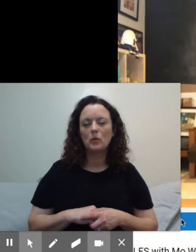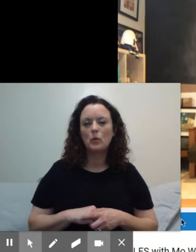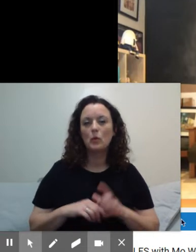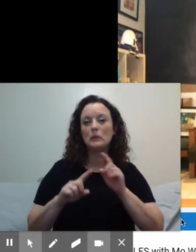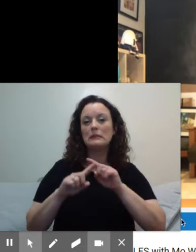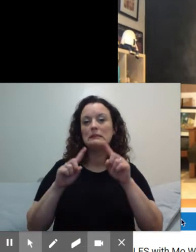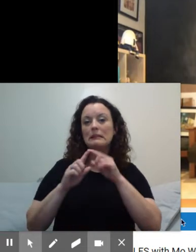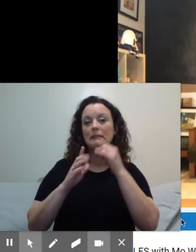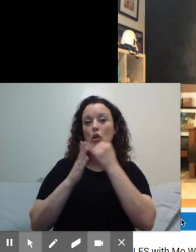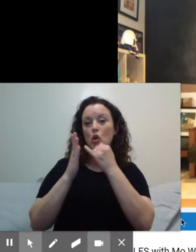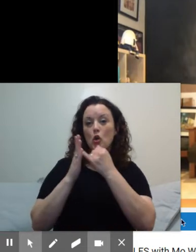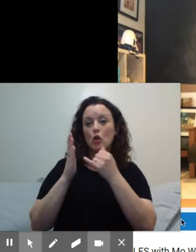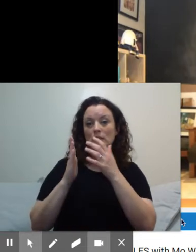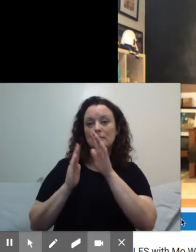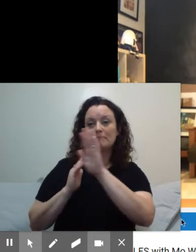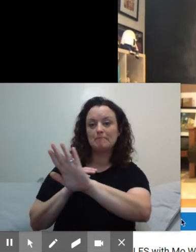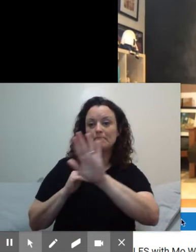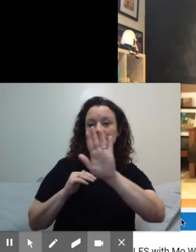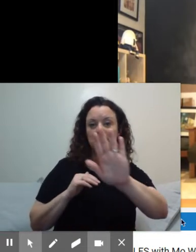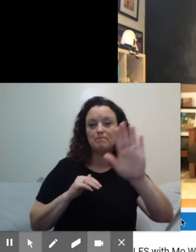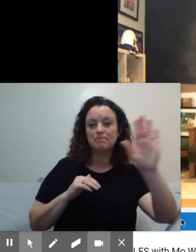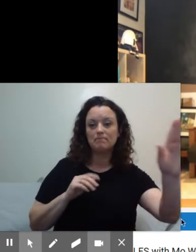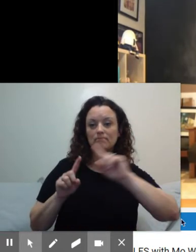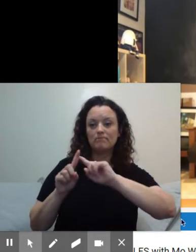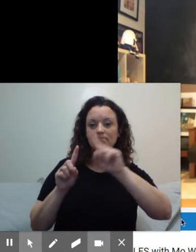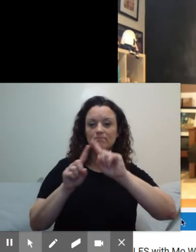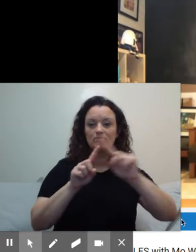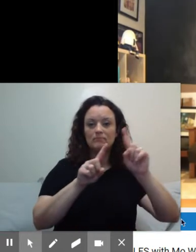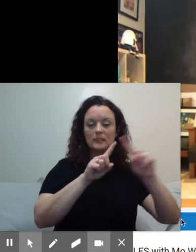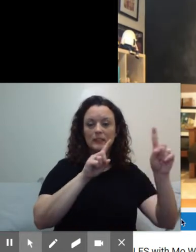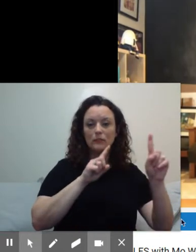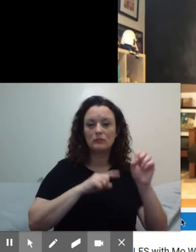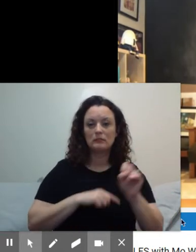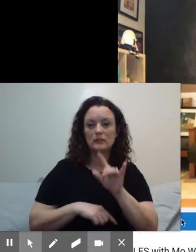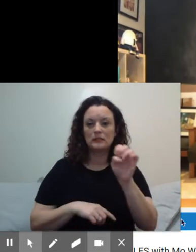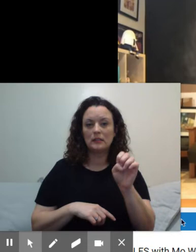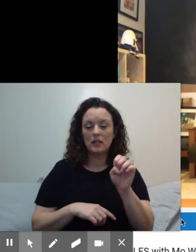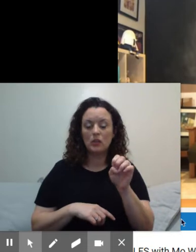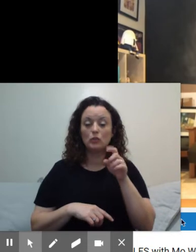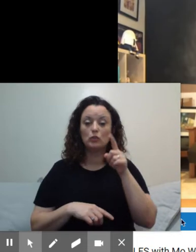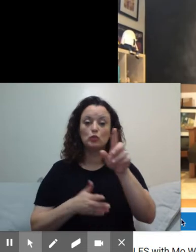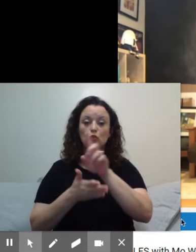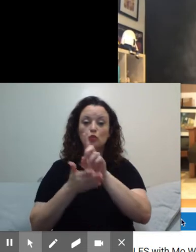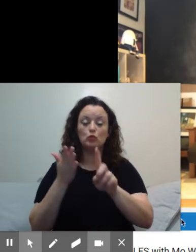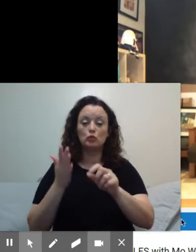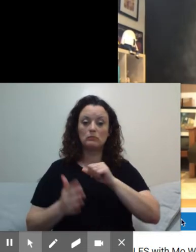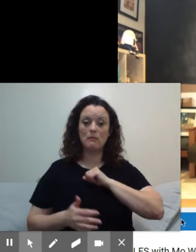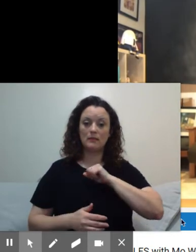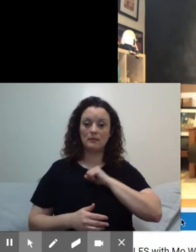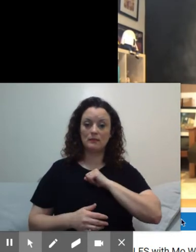Different artists have different ways of drawing things. You just drew a portrait of myself.